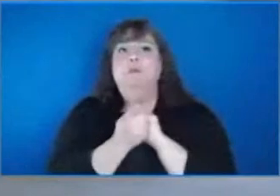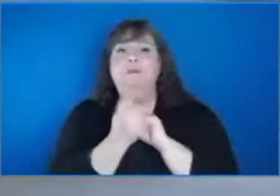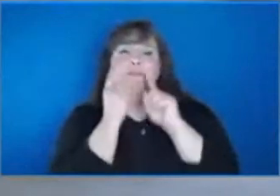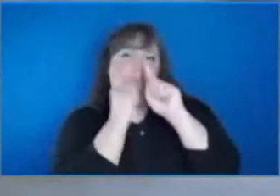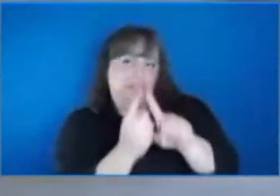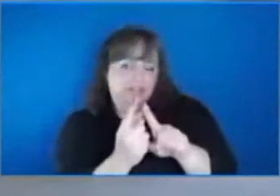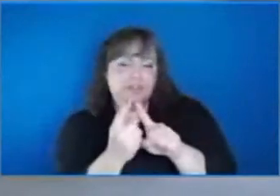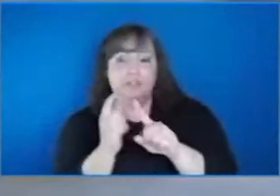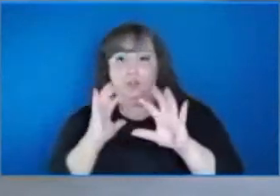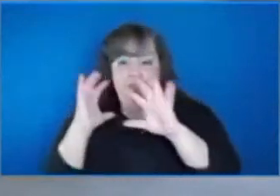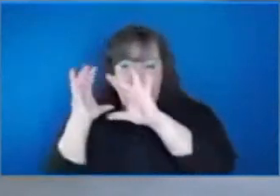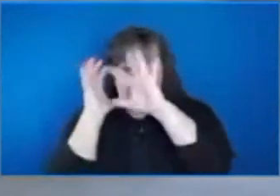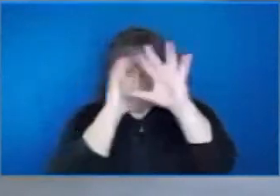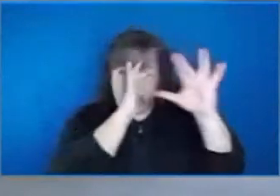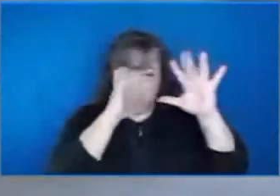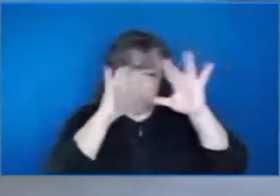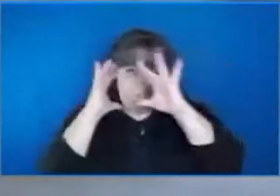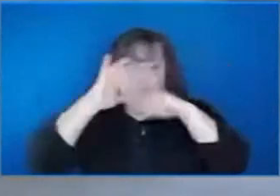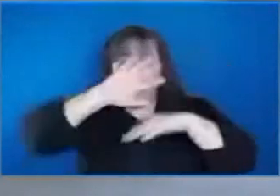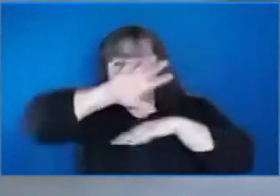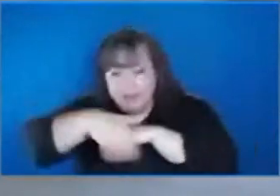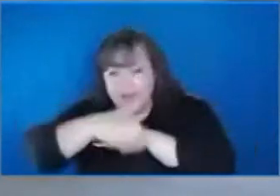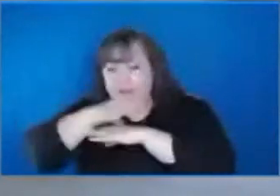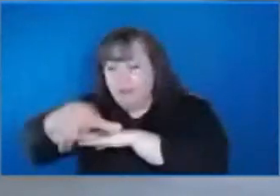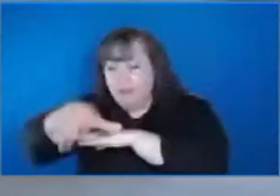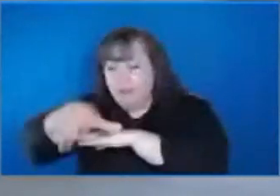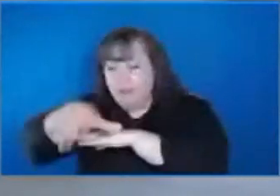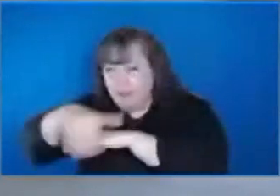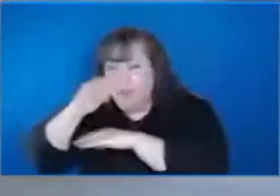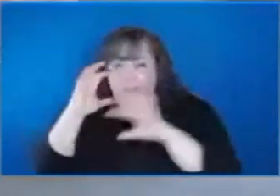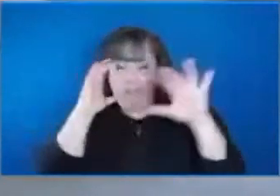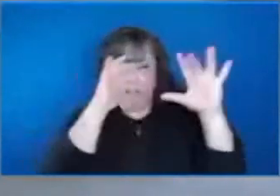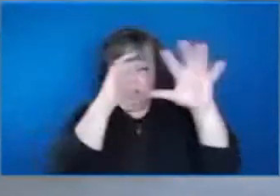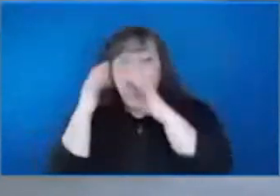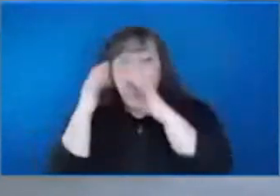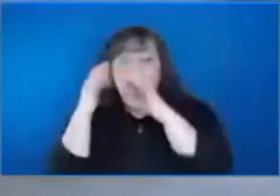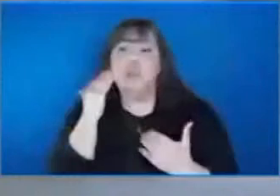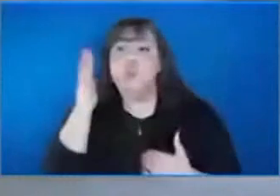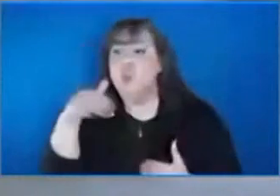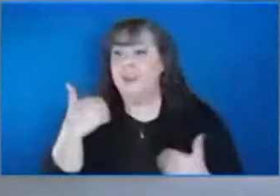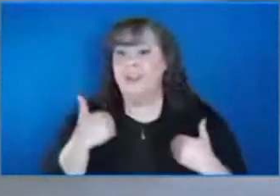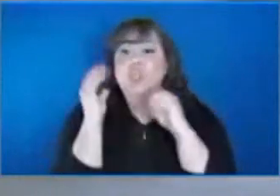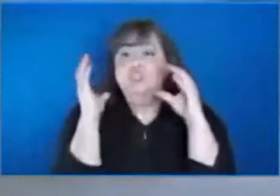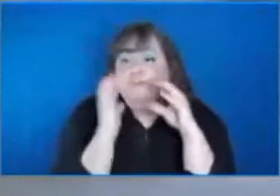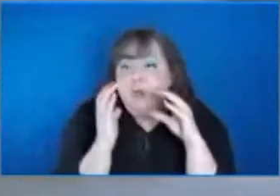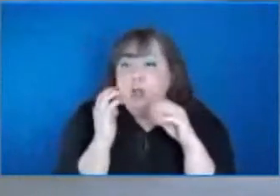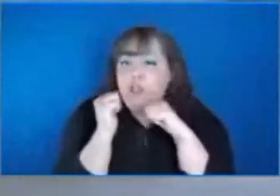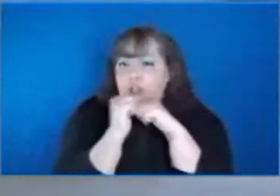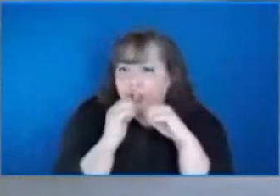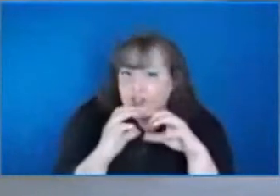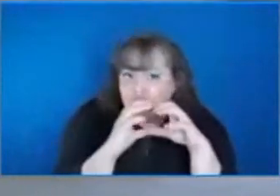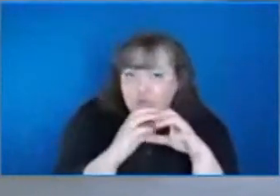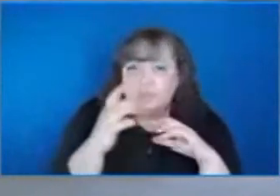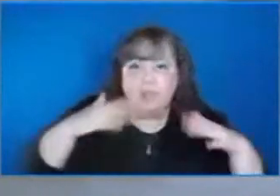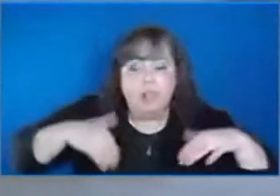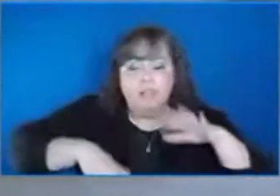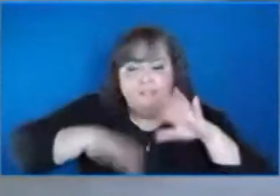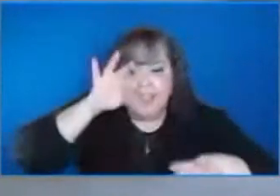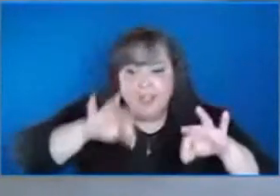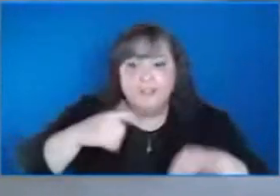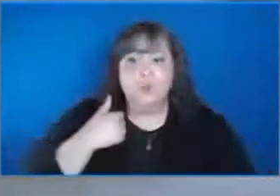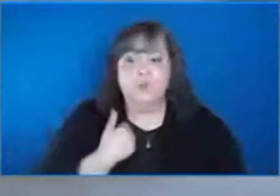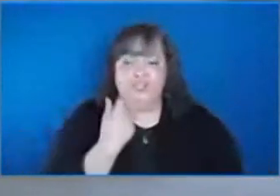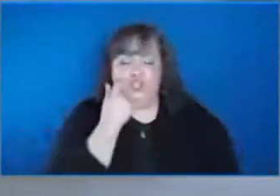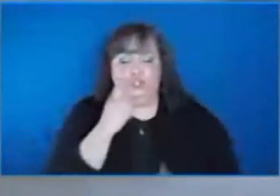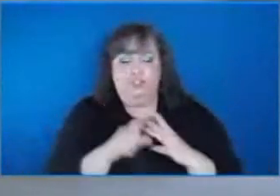many of these smaller asteroids out there that we haven't discovered yet. So we actually have a new mission that we've just started called NEO Surveyor, the Near